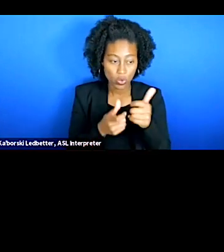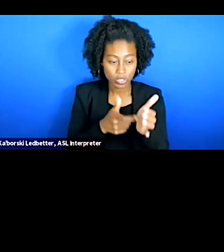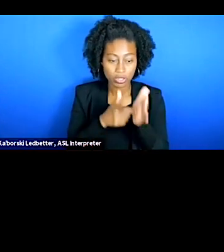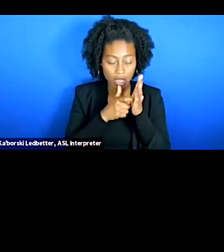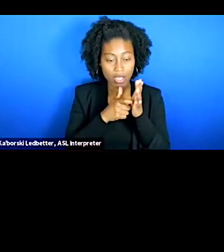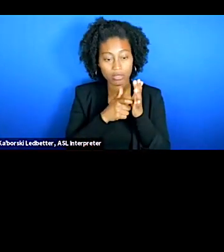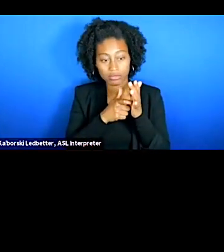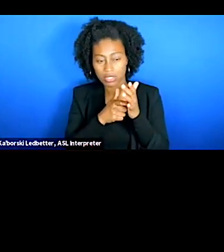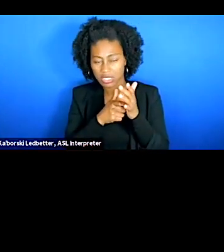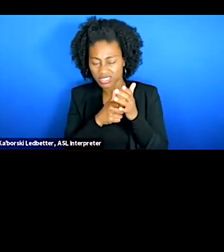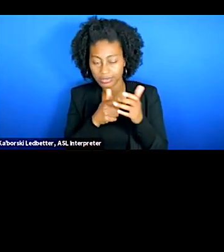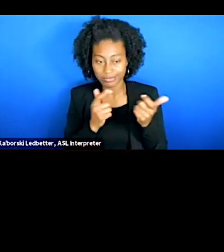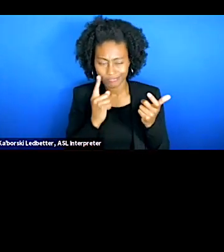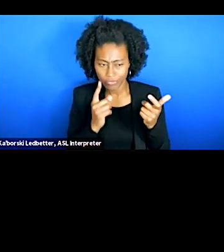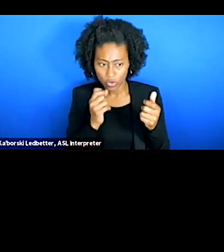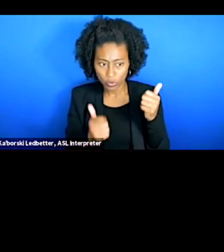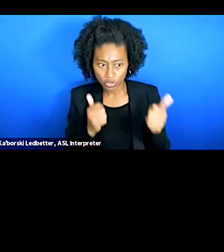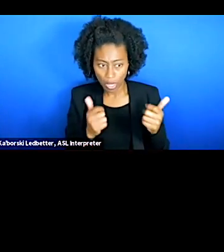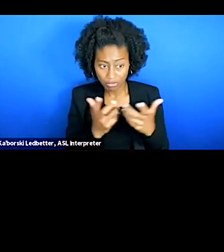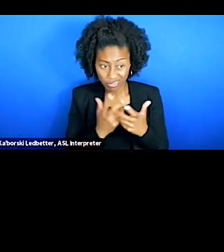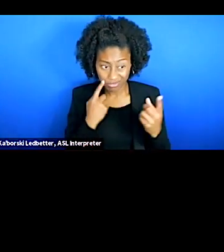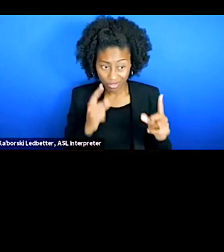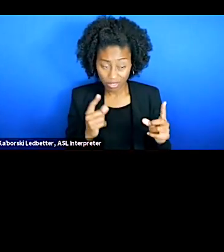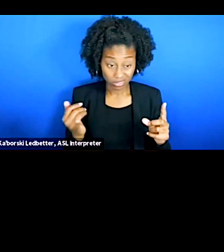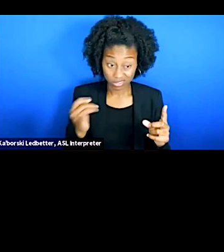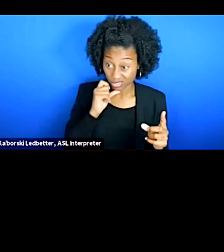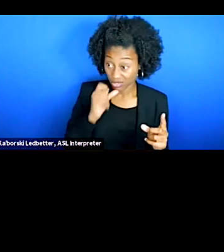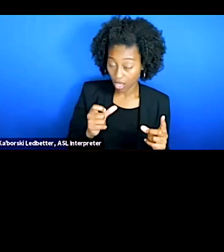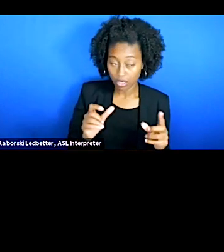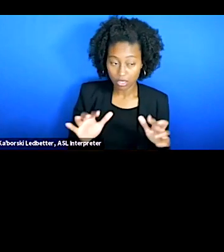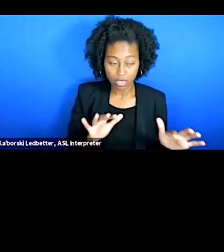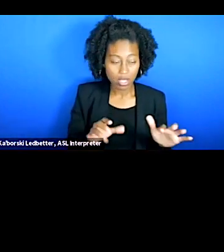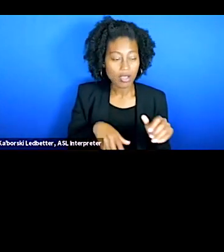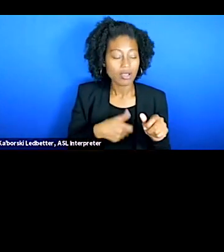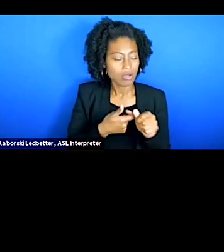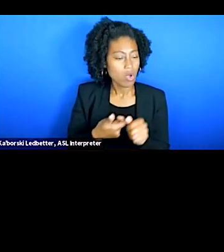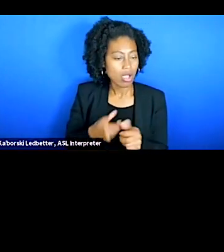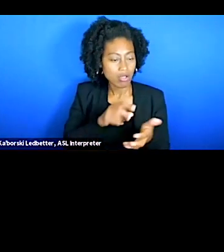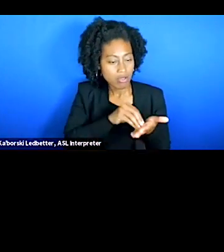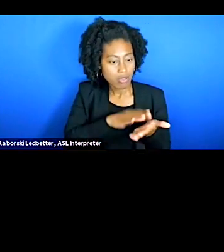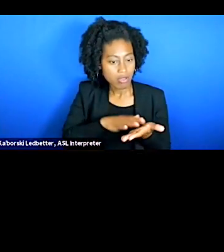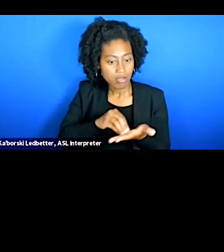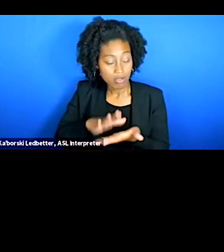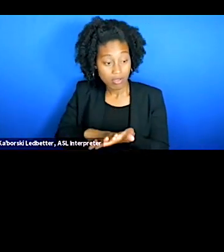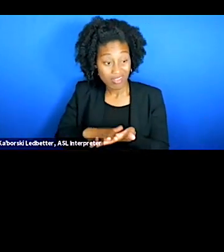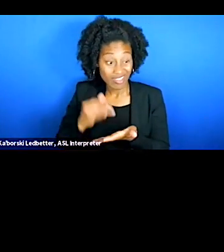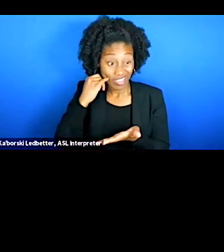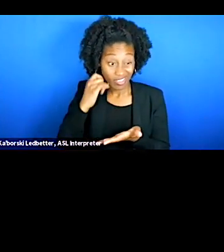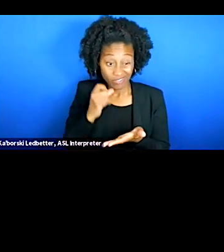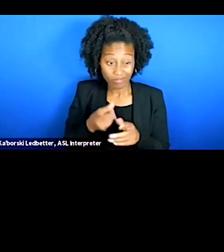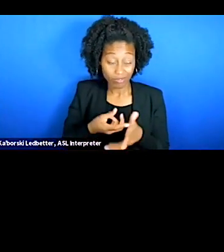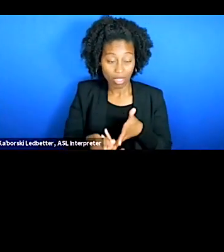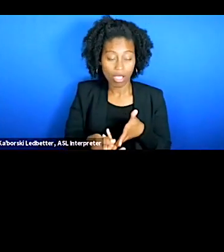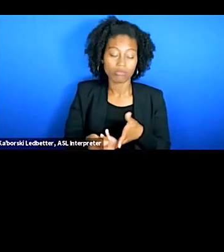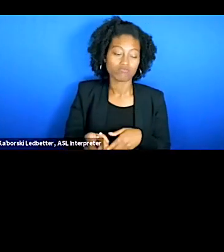fulfills and which criteria it does not in the tracking form, and eliminating those that do not fulfill them. For